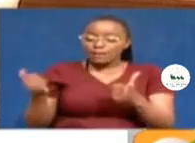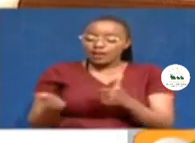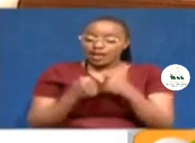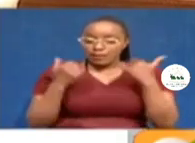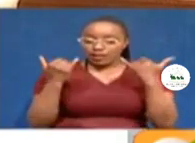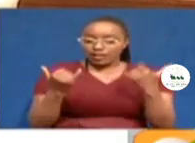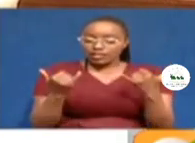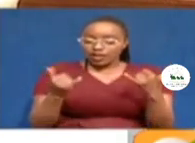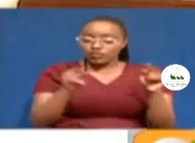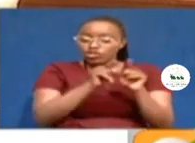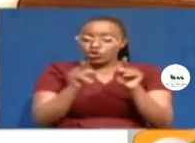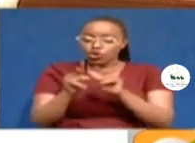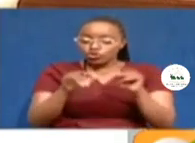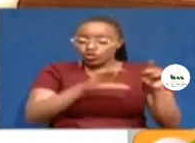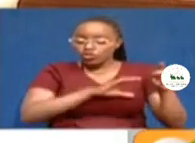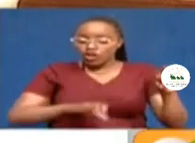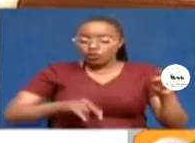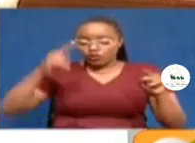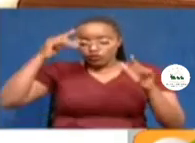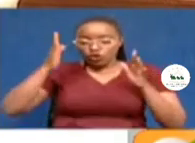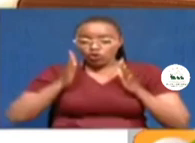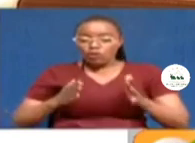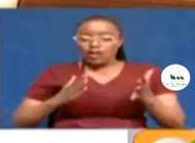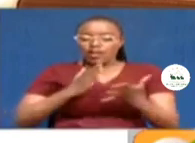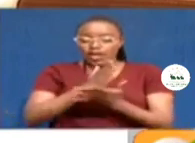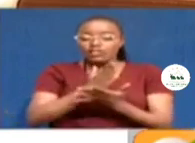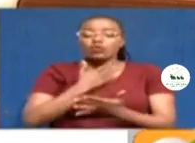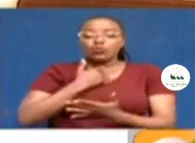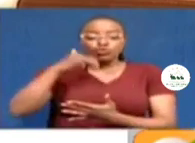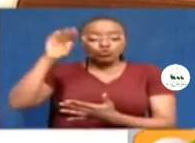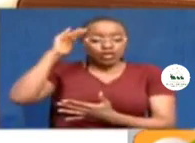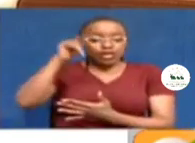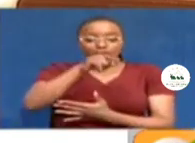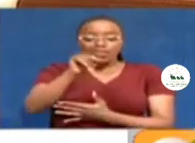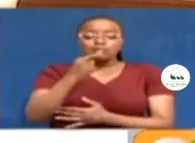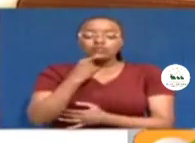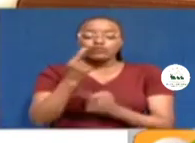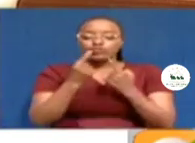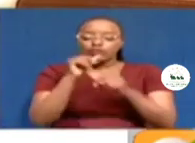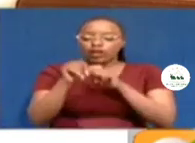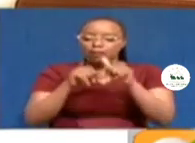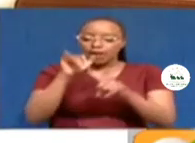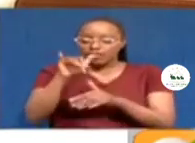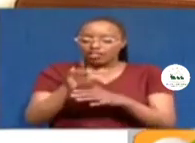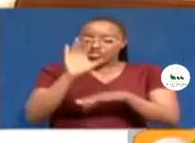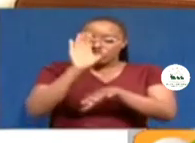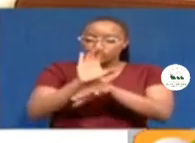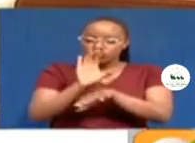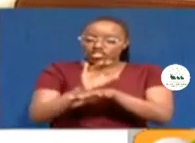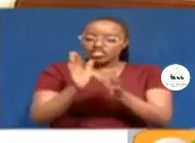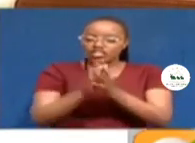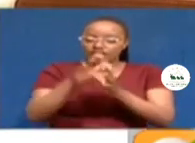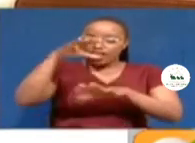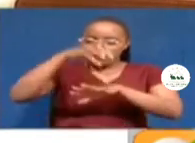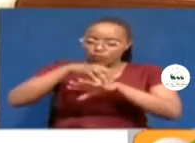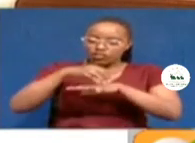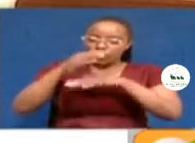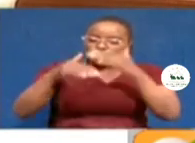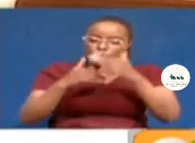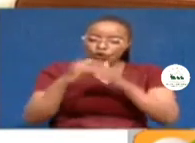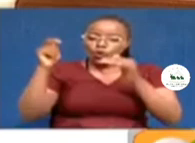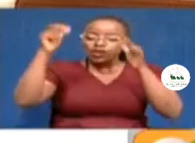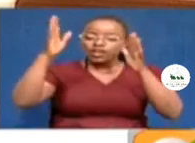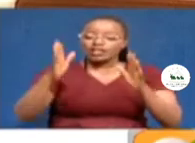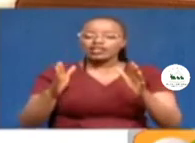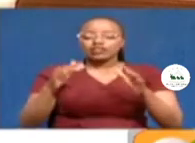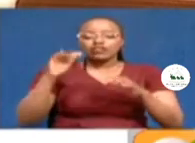around. The Commission for Human Rights, I want to hear their voices. the churches and the mosques and all